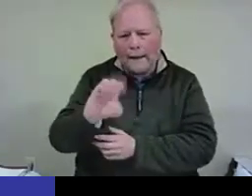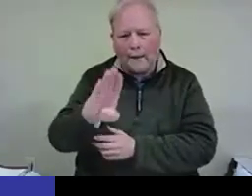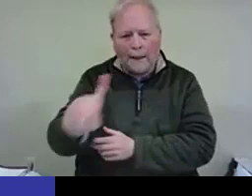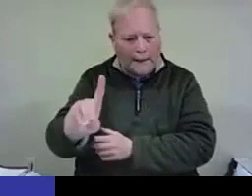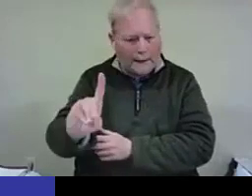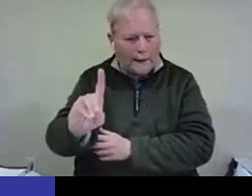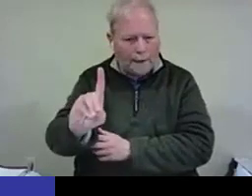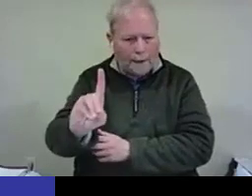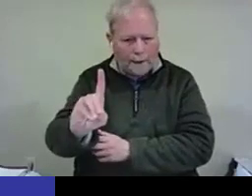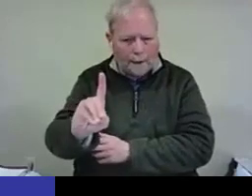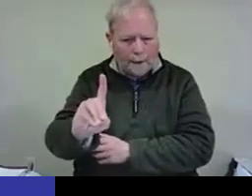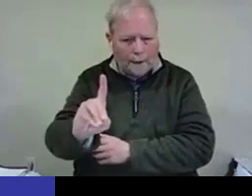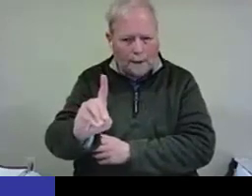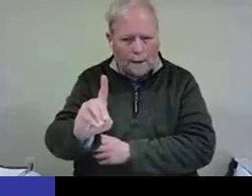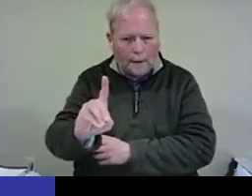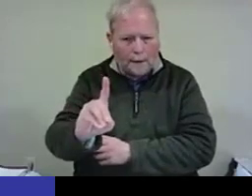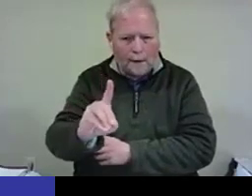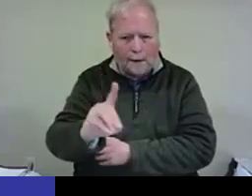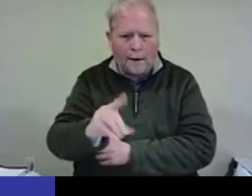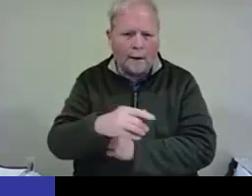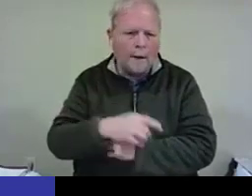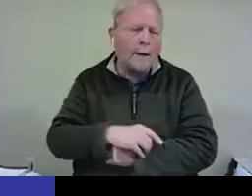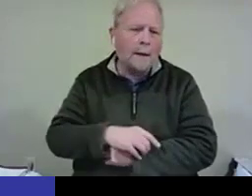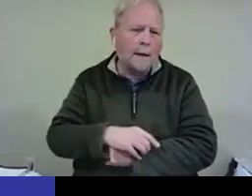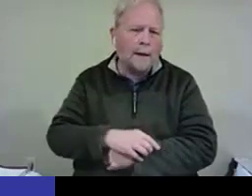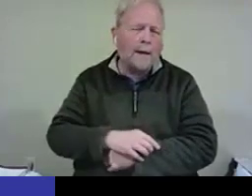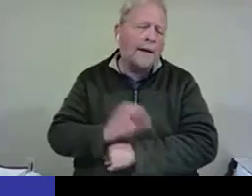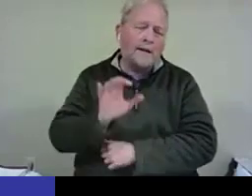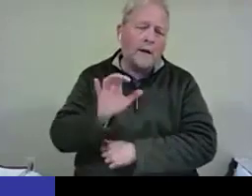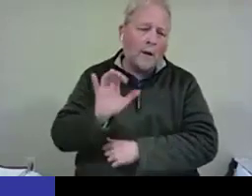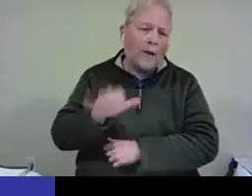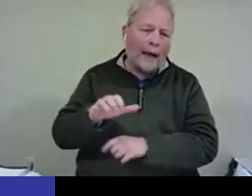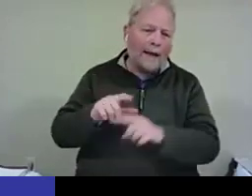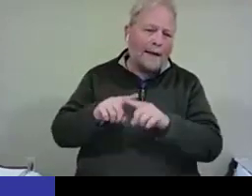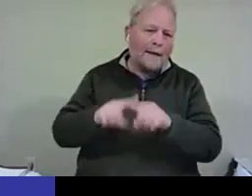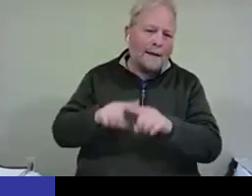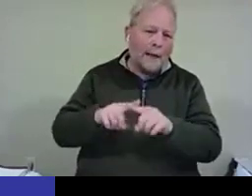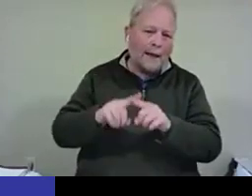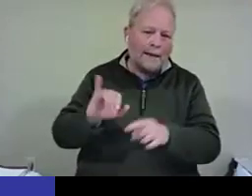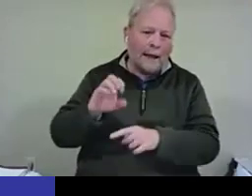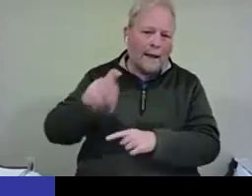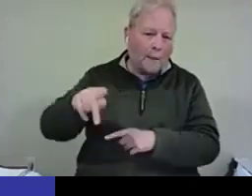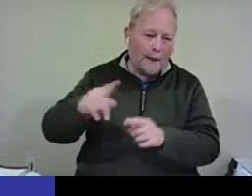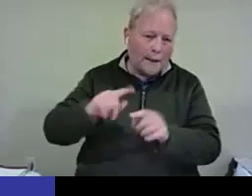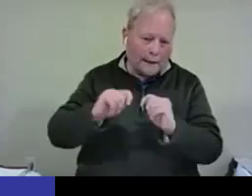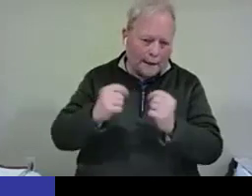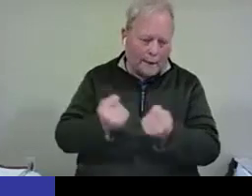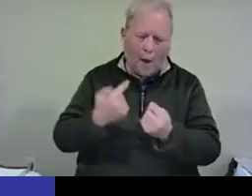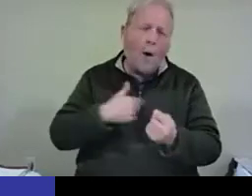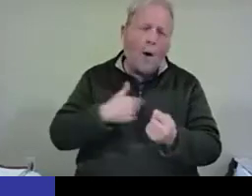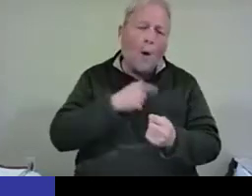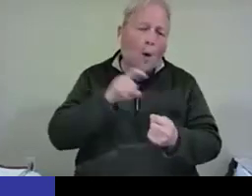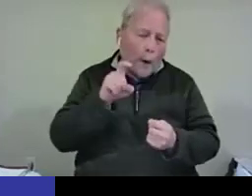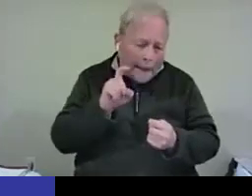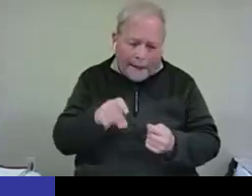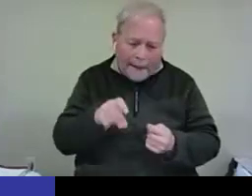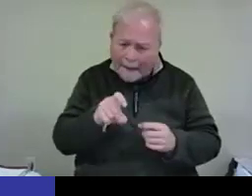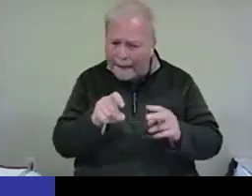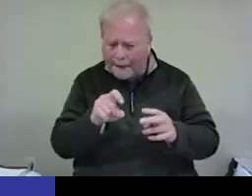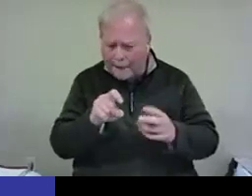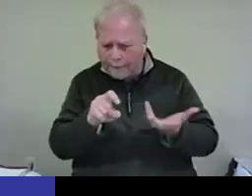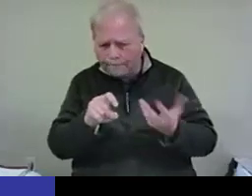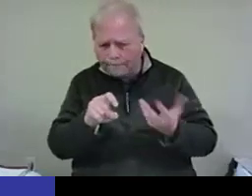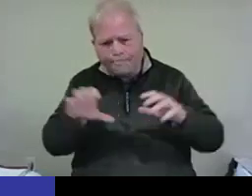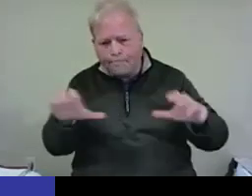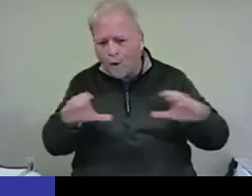so it really is on the IEP team to put in a good faith effort to identify this person and make sure that you get